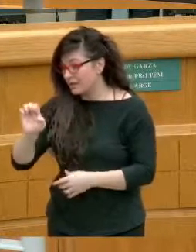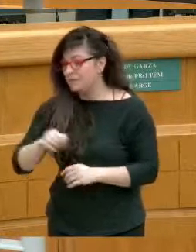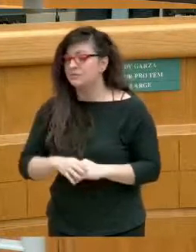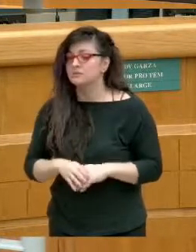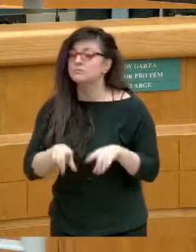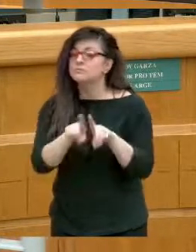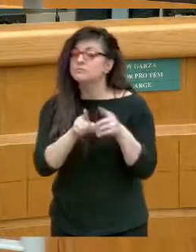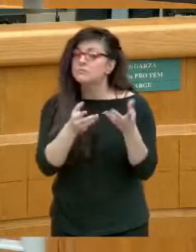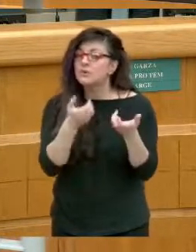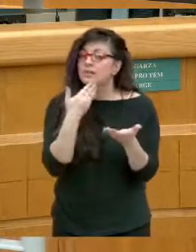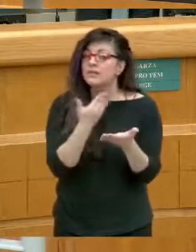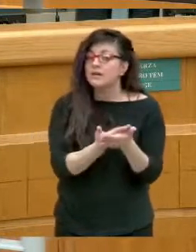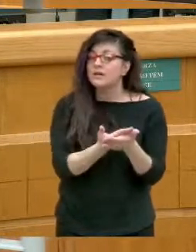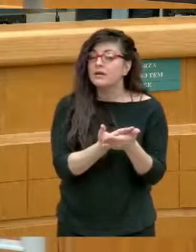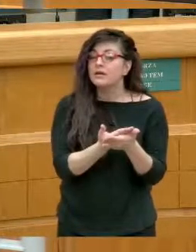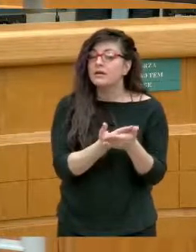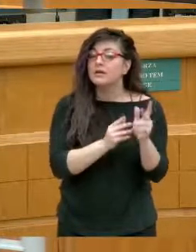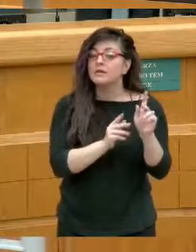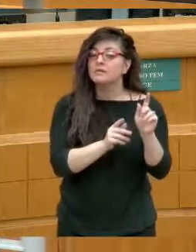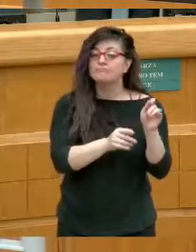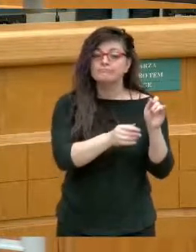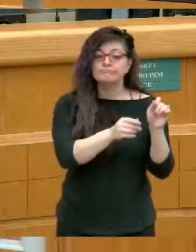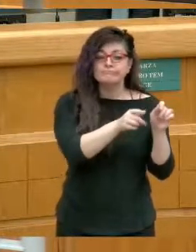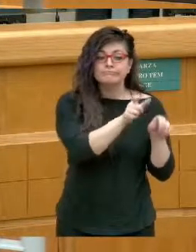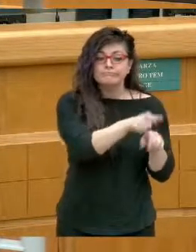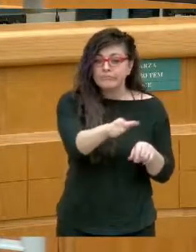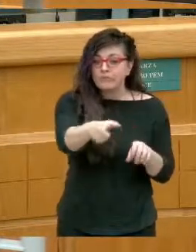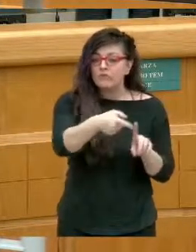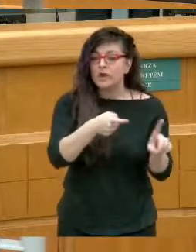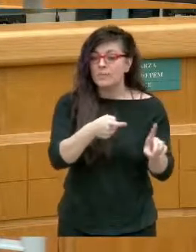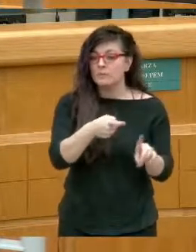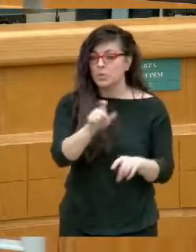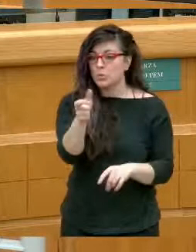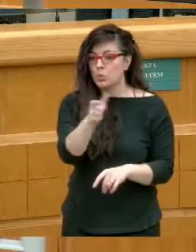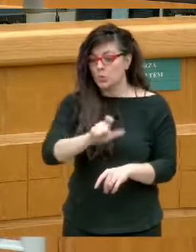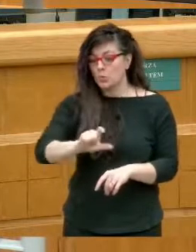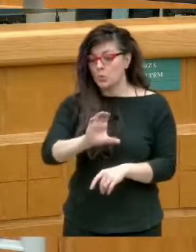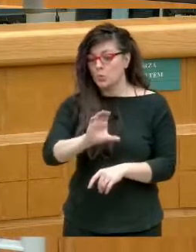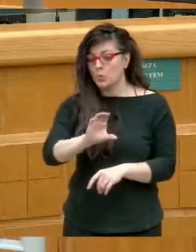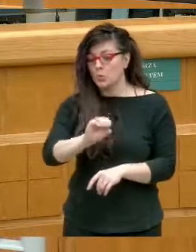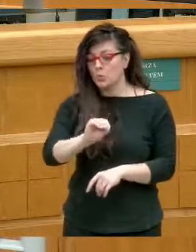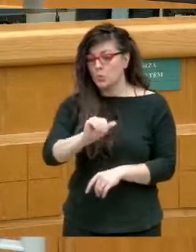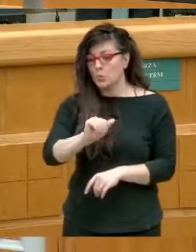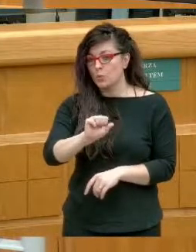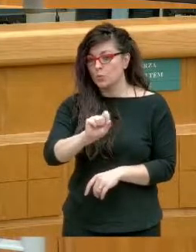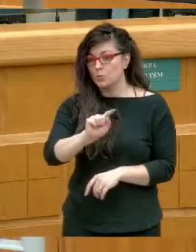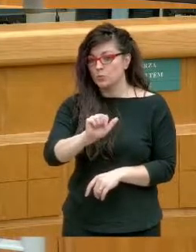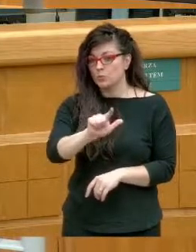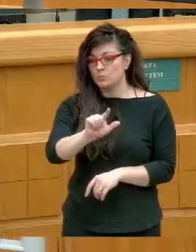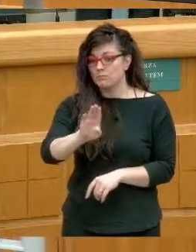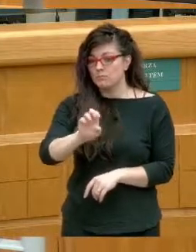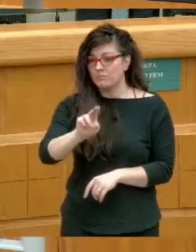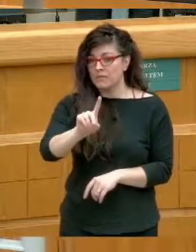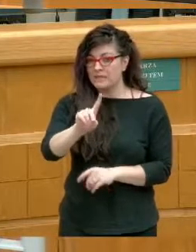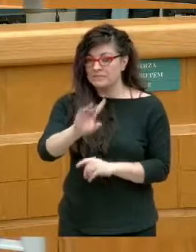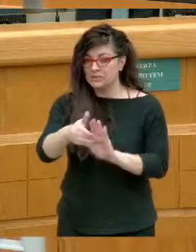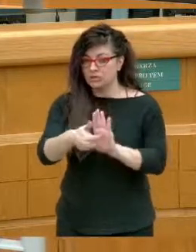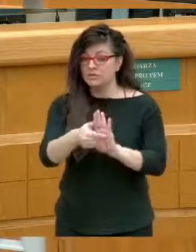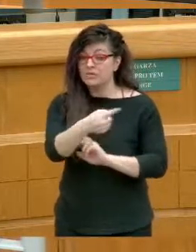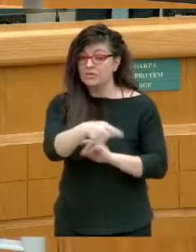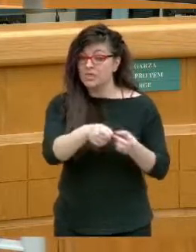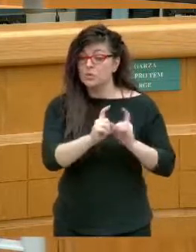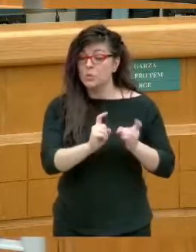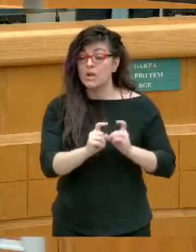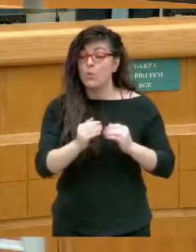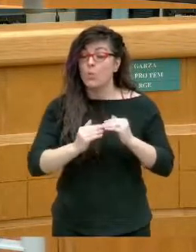from the Coastal Bend Cancer Center. That's here in the city of Corpus Christi, and they donated over 100 specimen